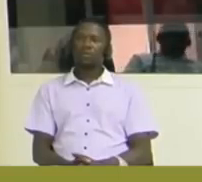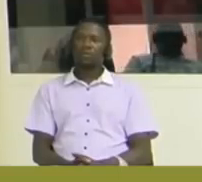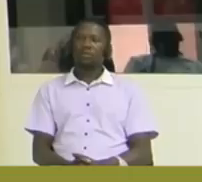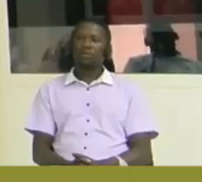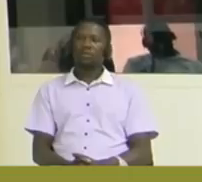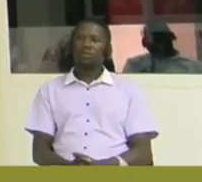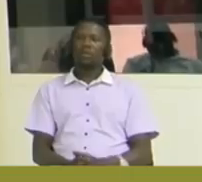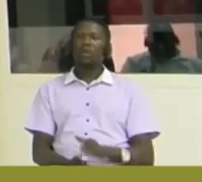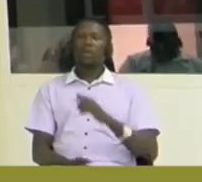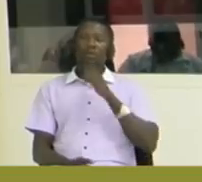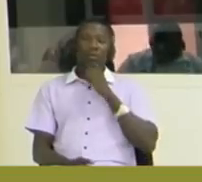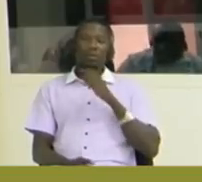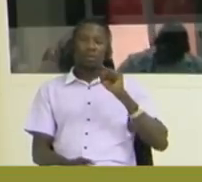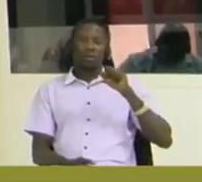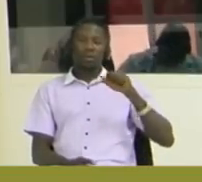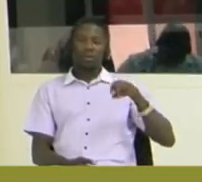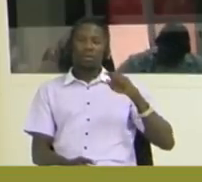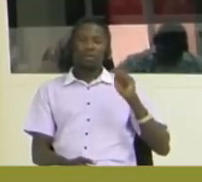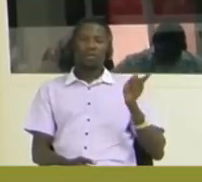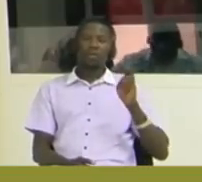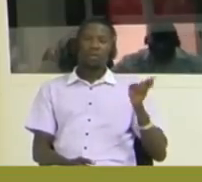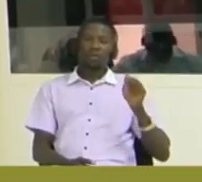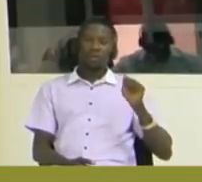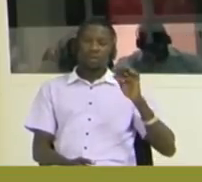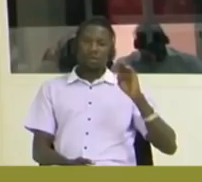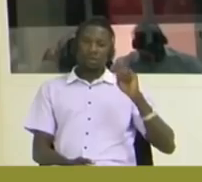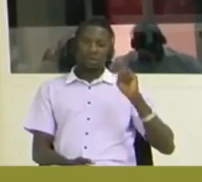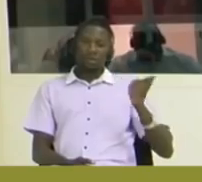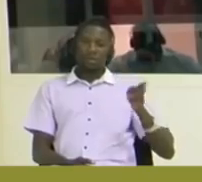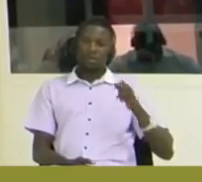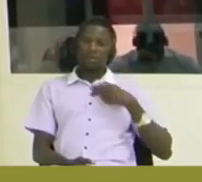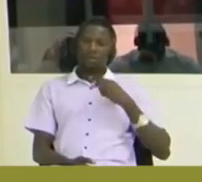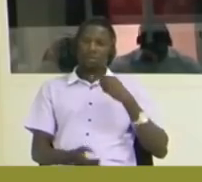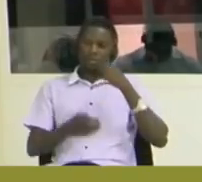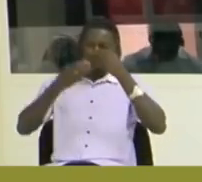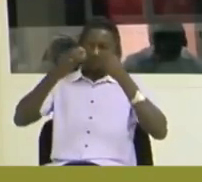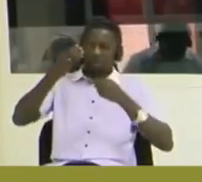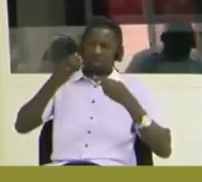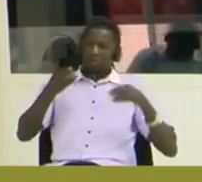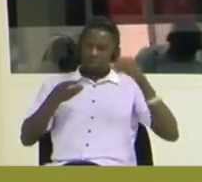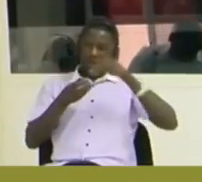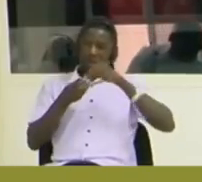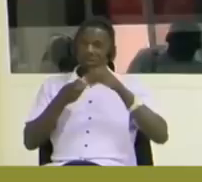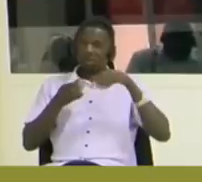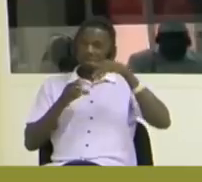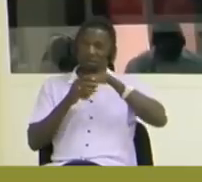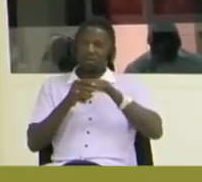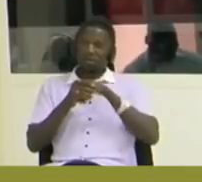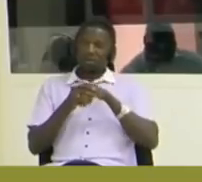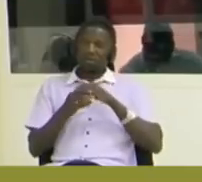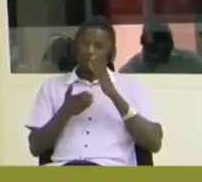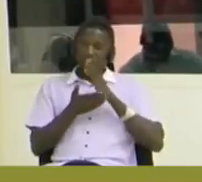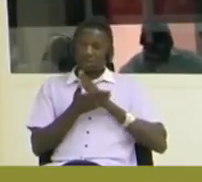Mr. Singhateh, now let me just recap and put this in context, right?